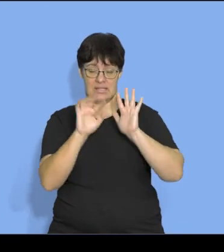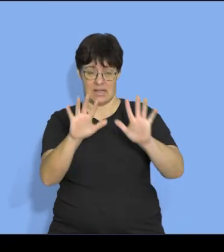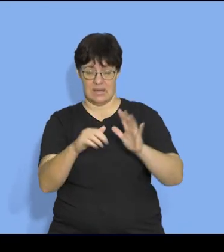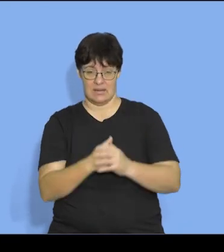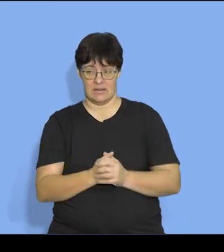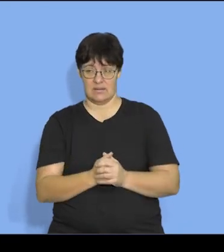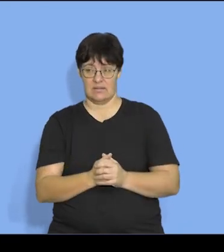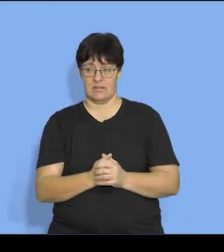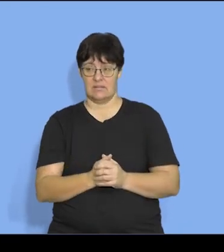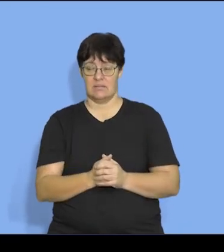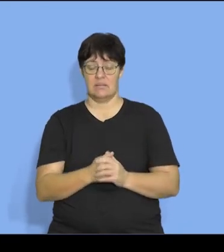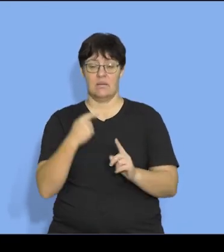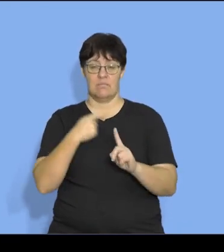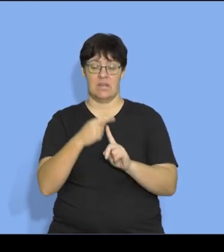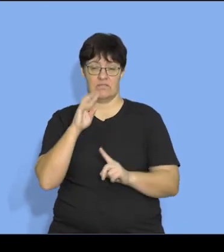minus 10